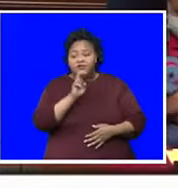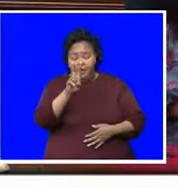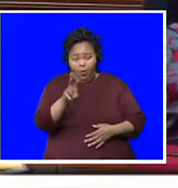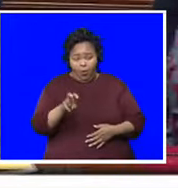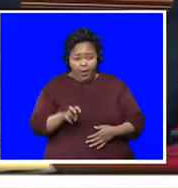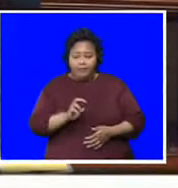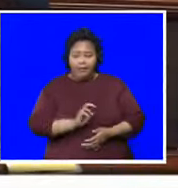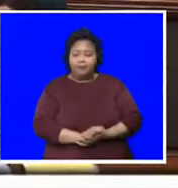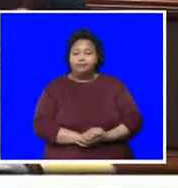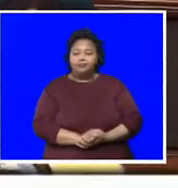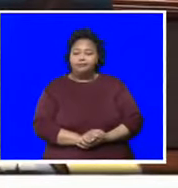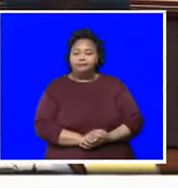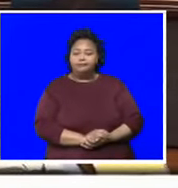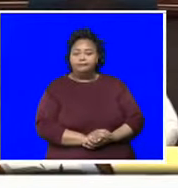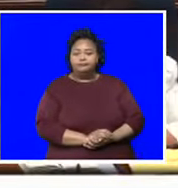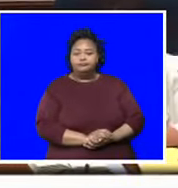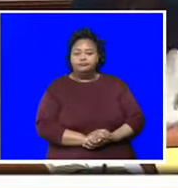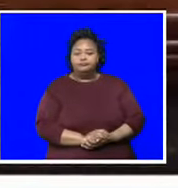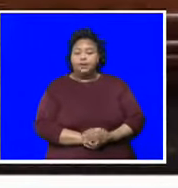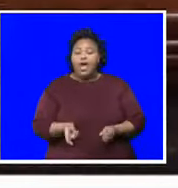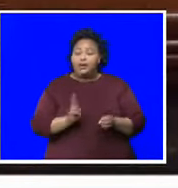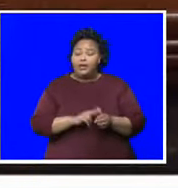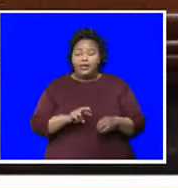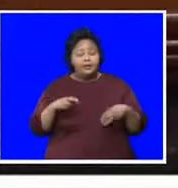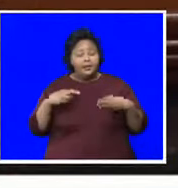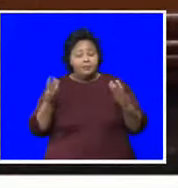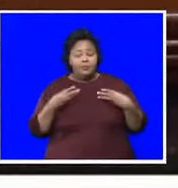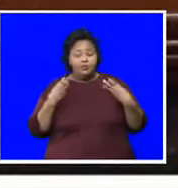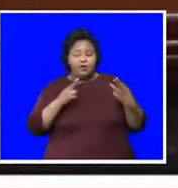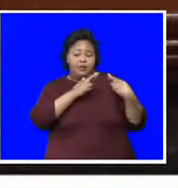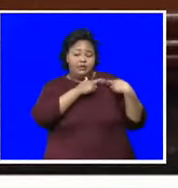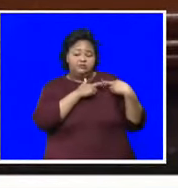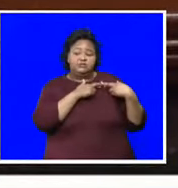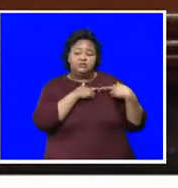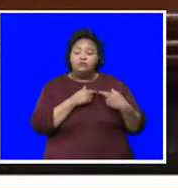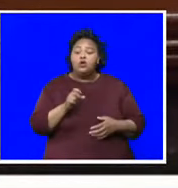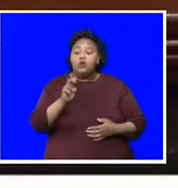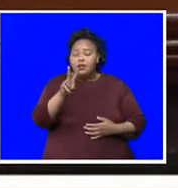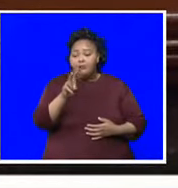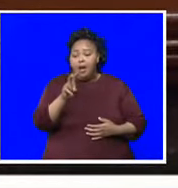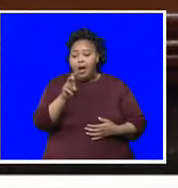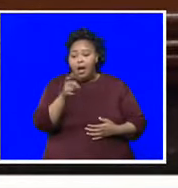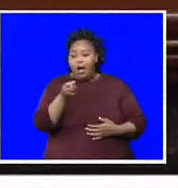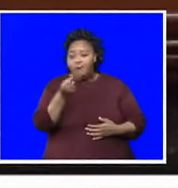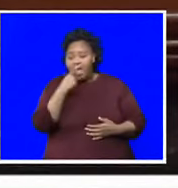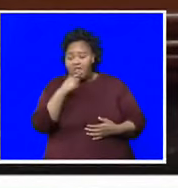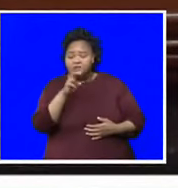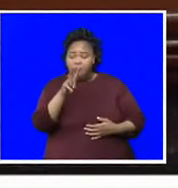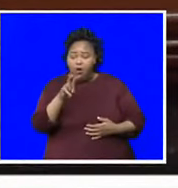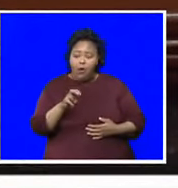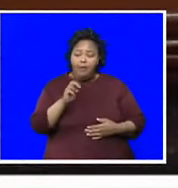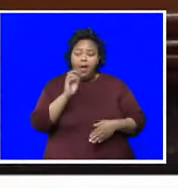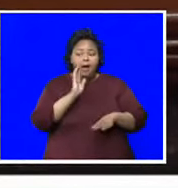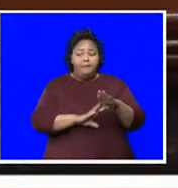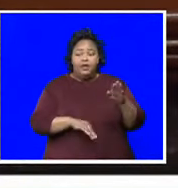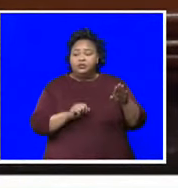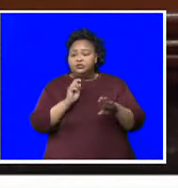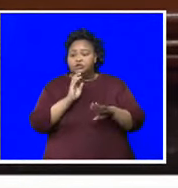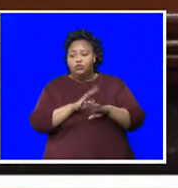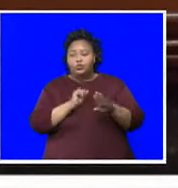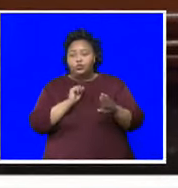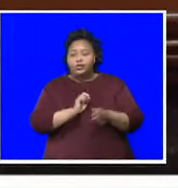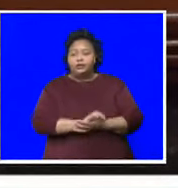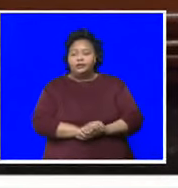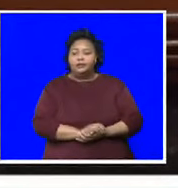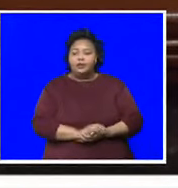of drugs go unpunished. I budget Tigolaga Health, Ibonagala Ing Huluga cooling over 10% with budget here